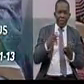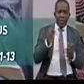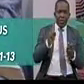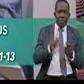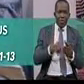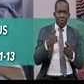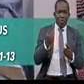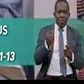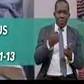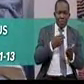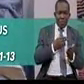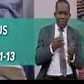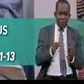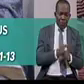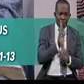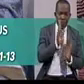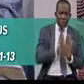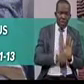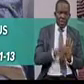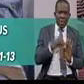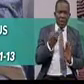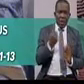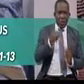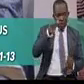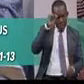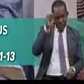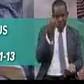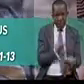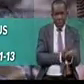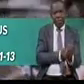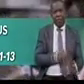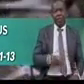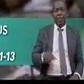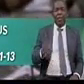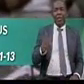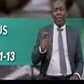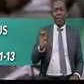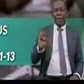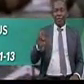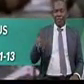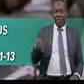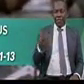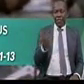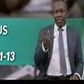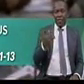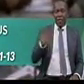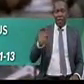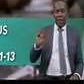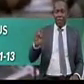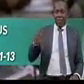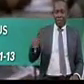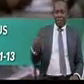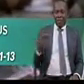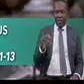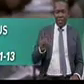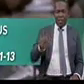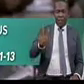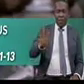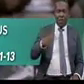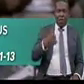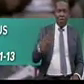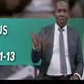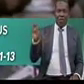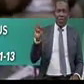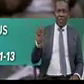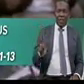chapter 4, I'm reading from verse 11. Ephesians chapter 4, looking at verse 11, and he